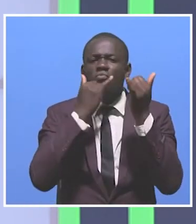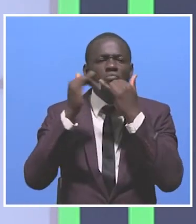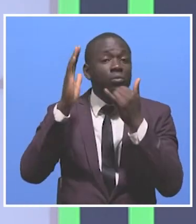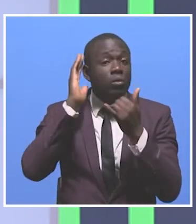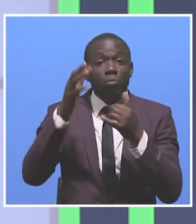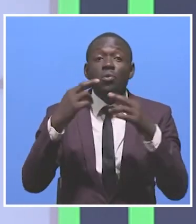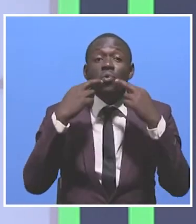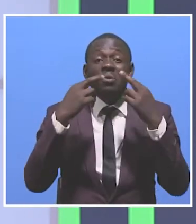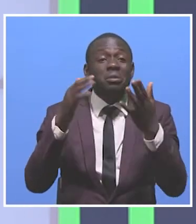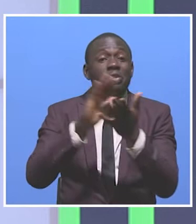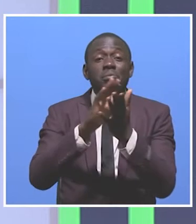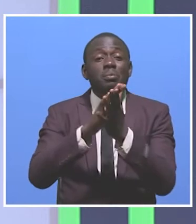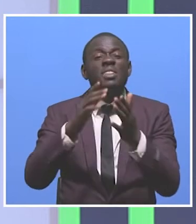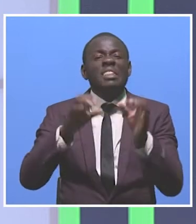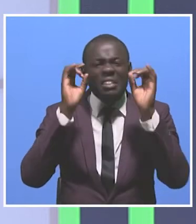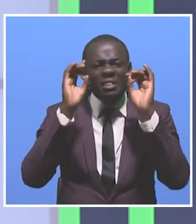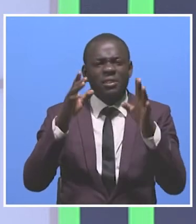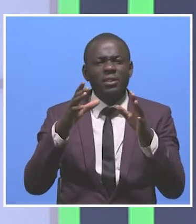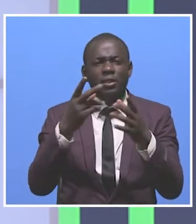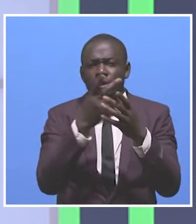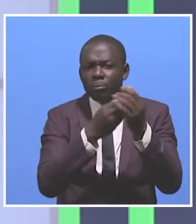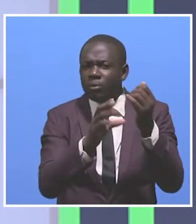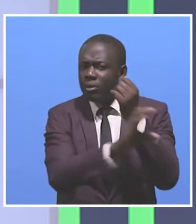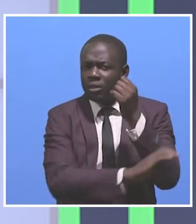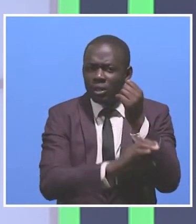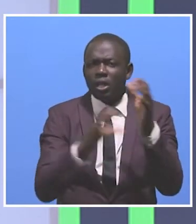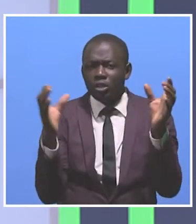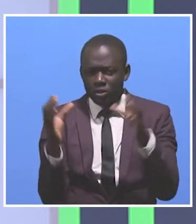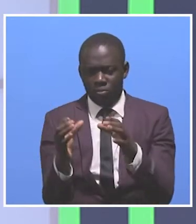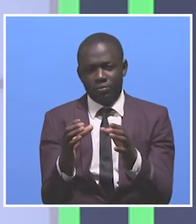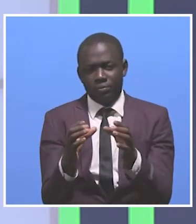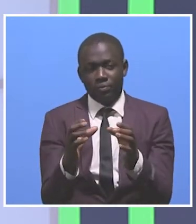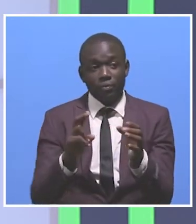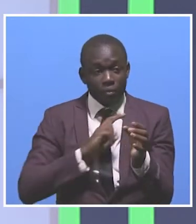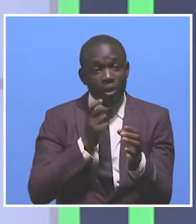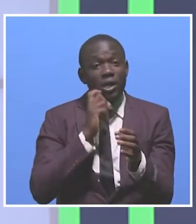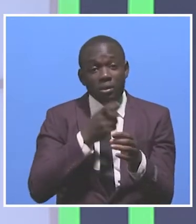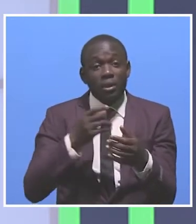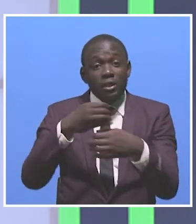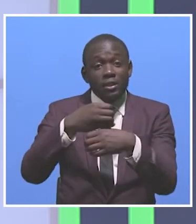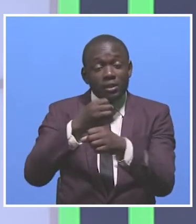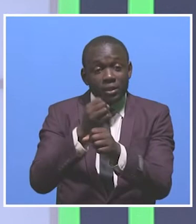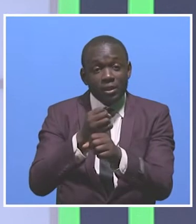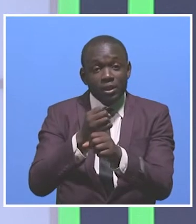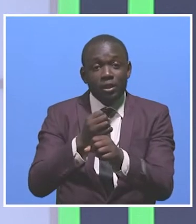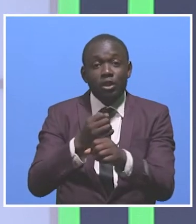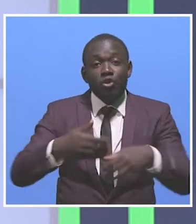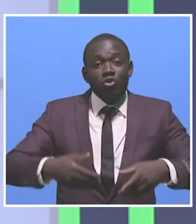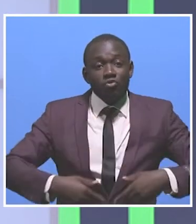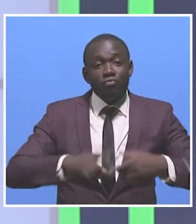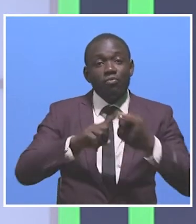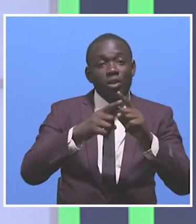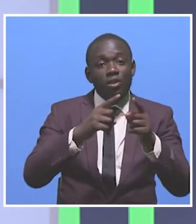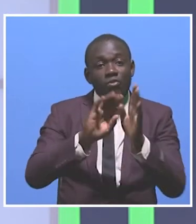be gross, both in the community and in the country. So we must create youth-friendly corners in